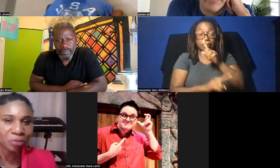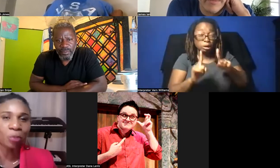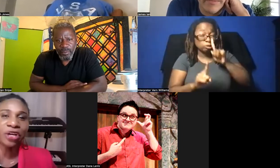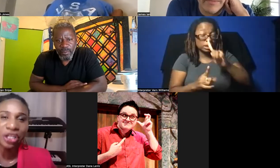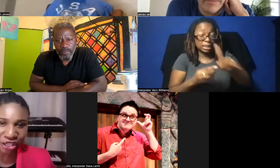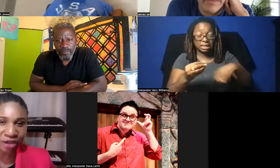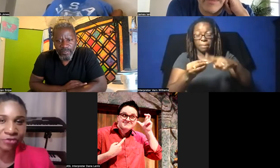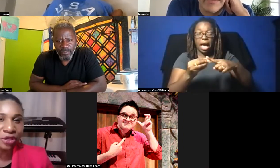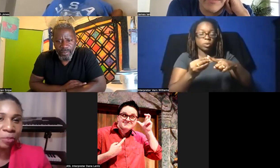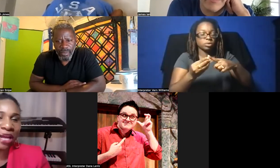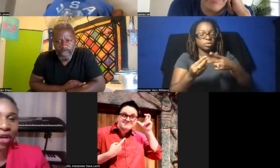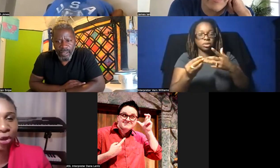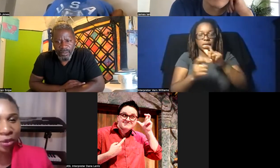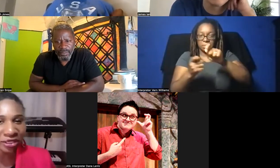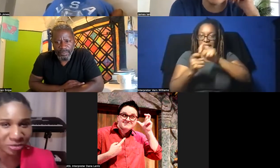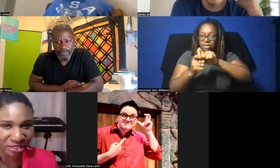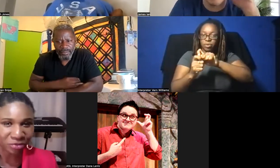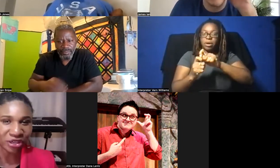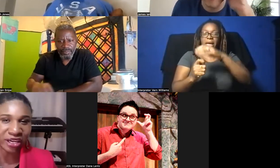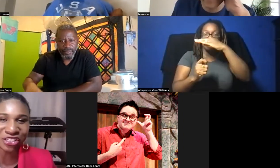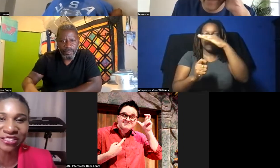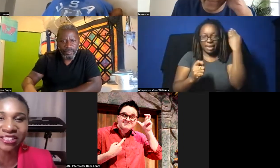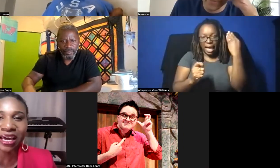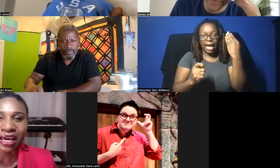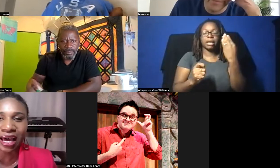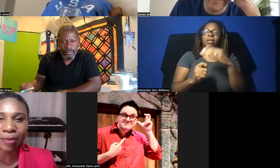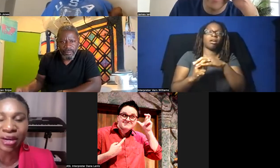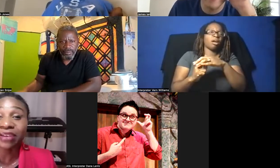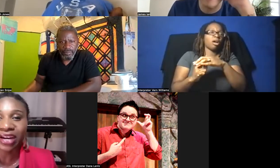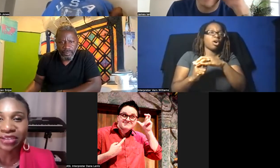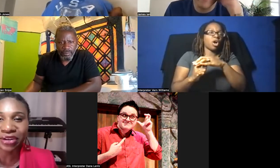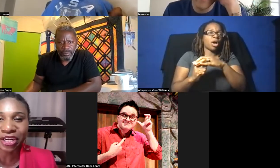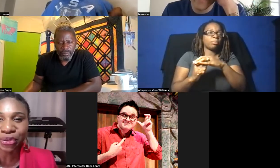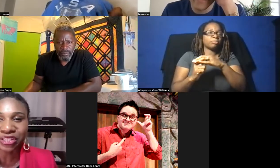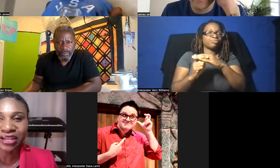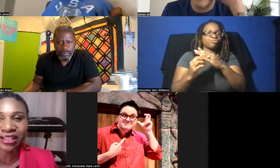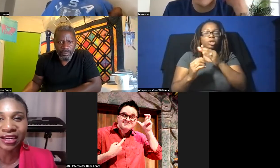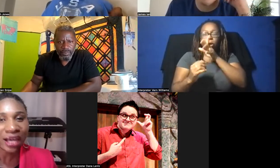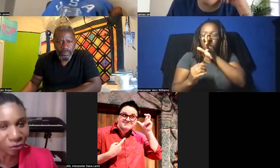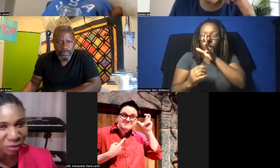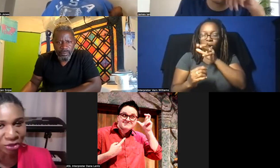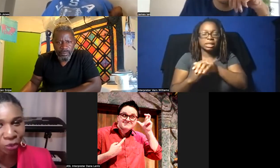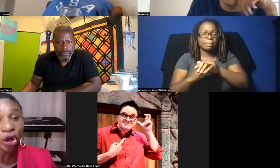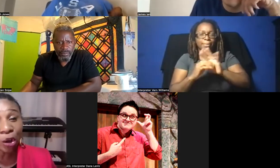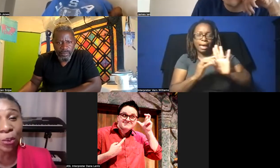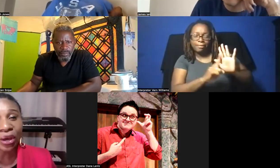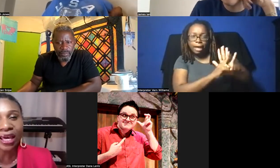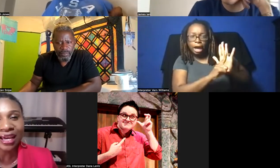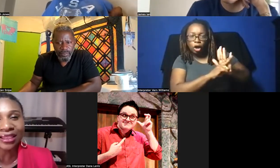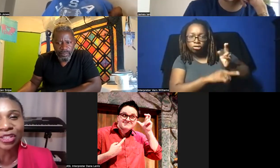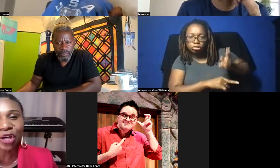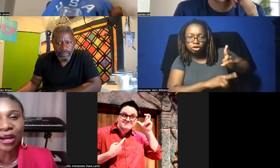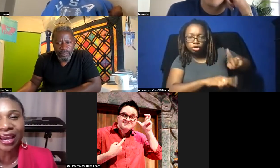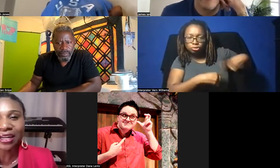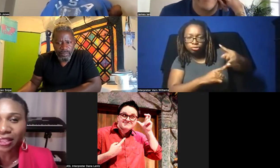an appropriation of, Black colloquialisms and communications. And I find it very interesting that a lot of people don't know